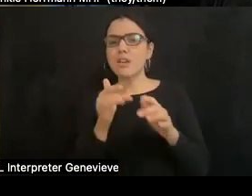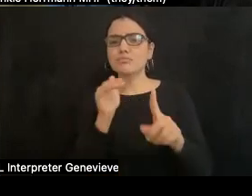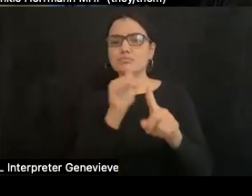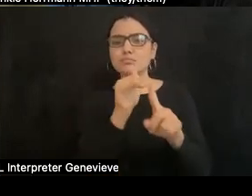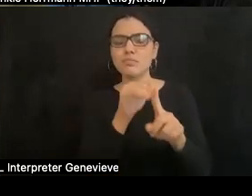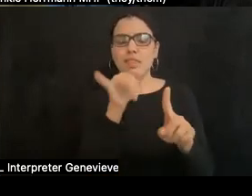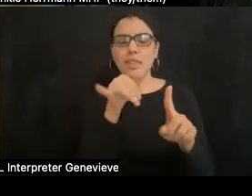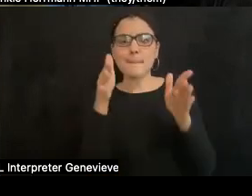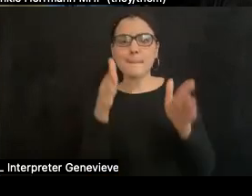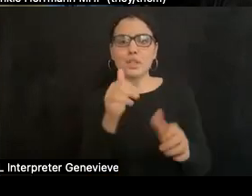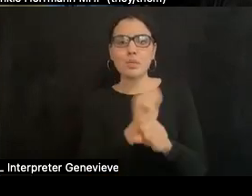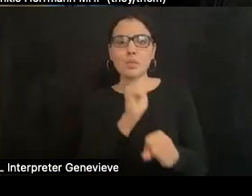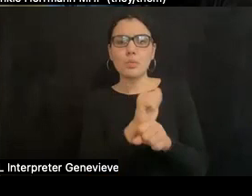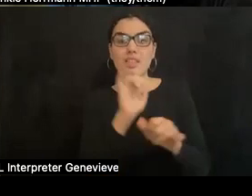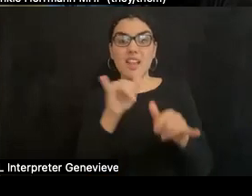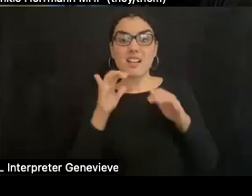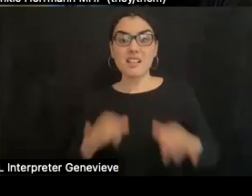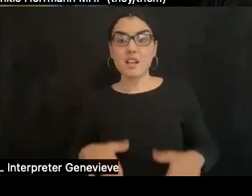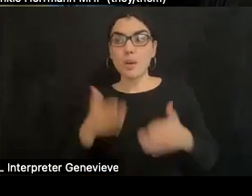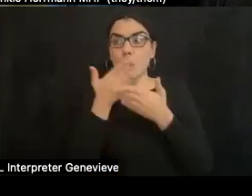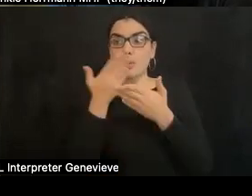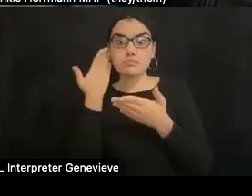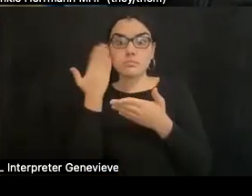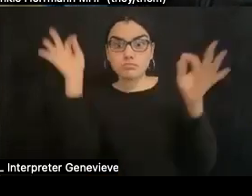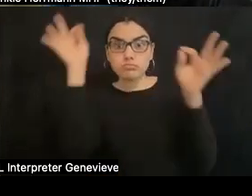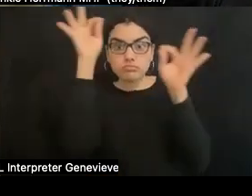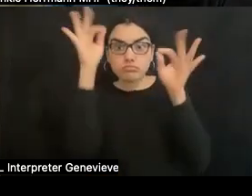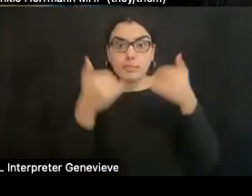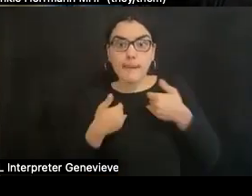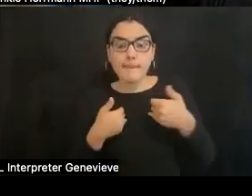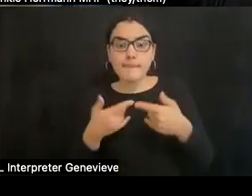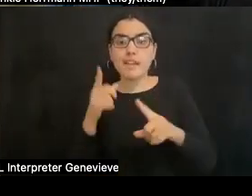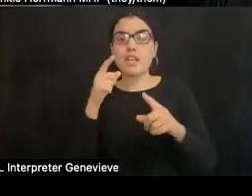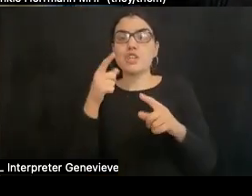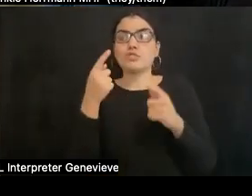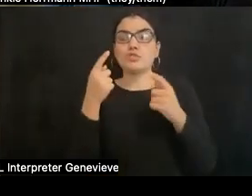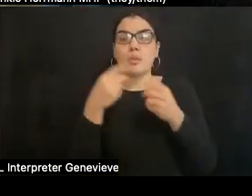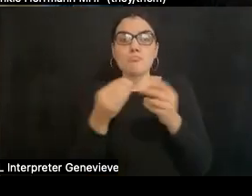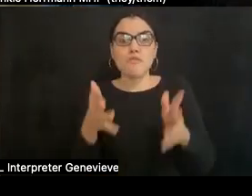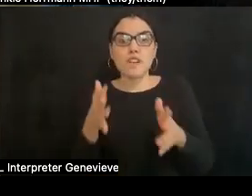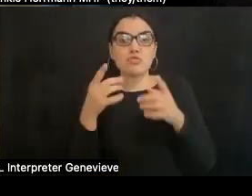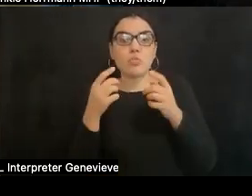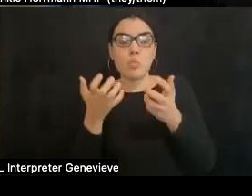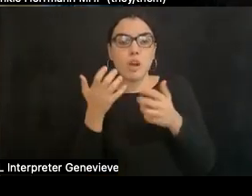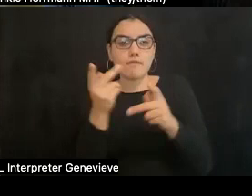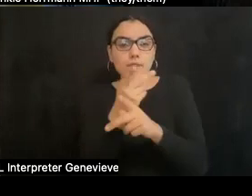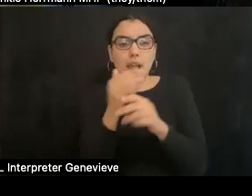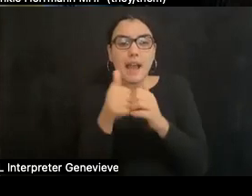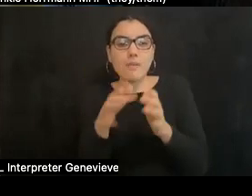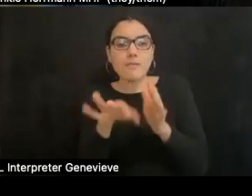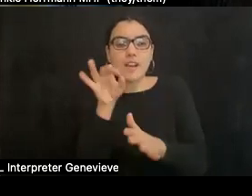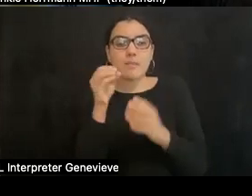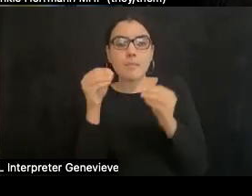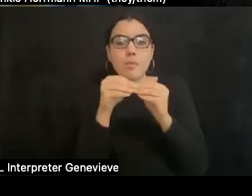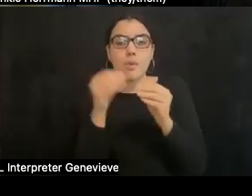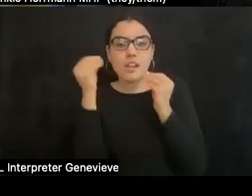client didn't know he had one. And so they're trying to figure out how they can find out more. Yes, that